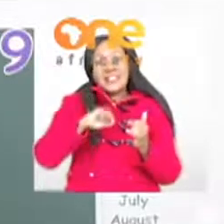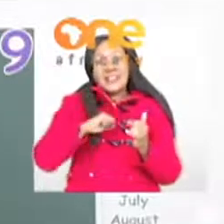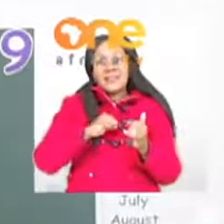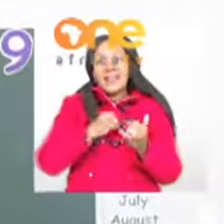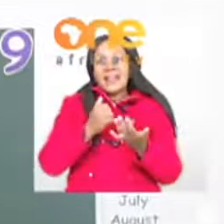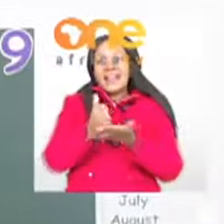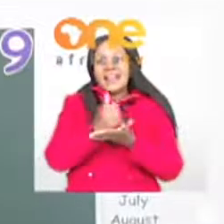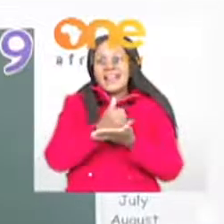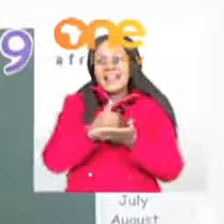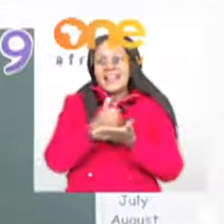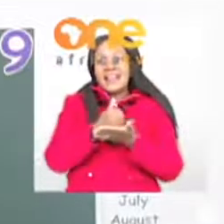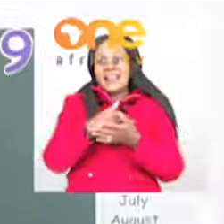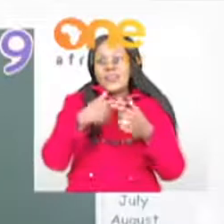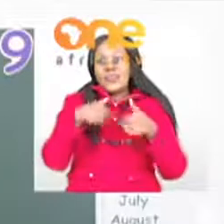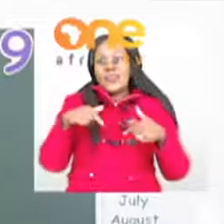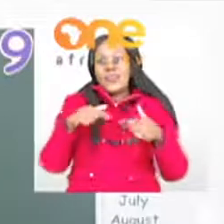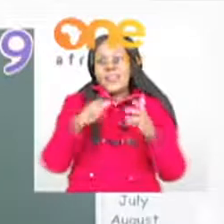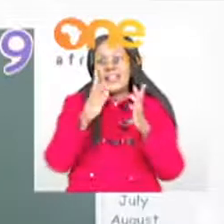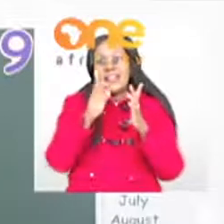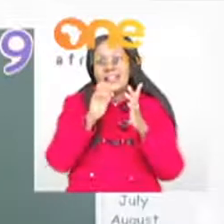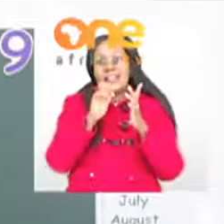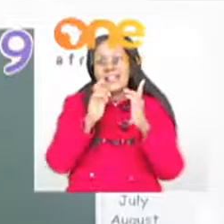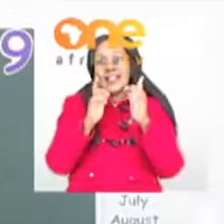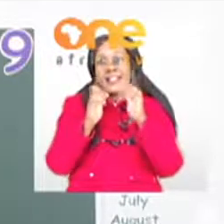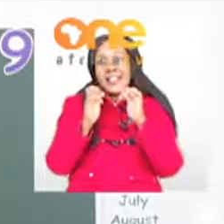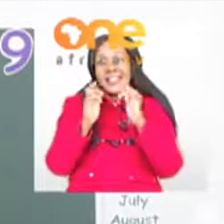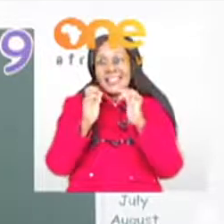and mine are clean. We have